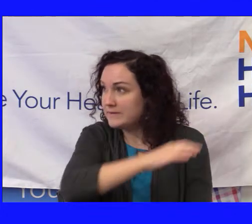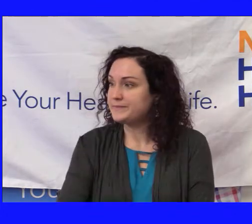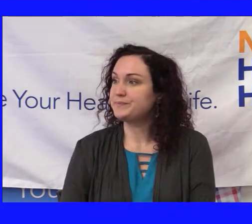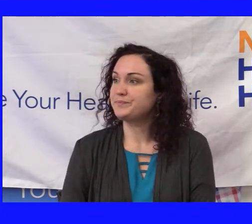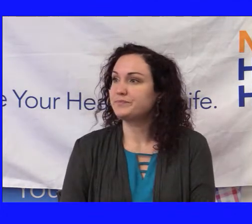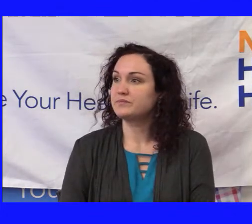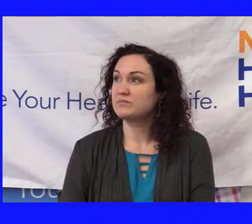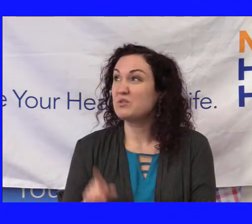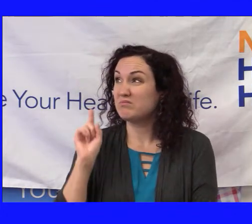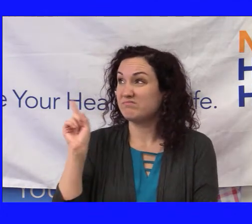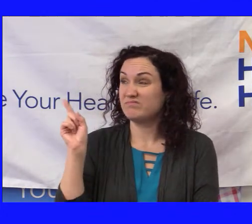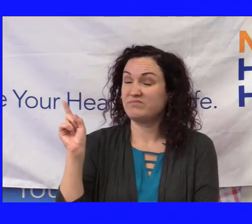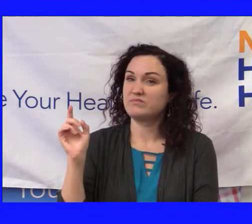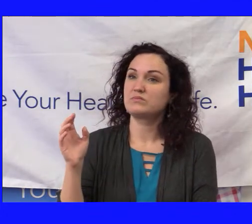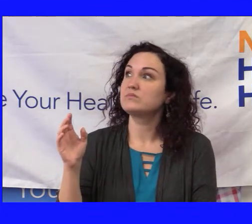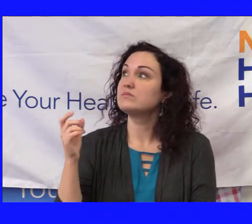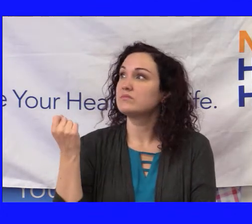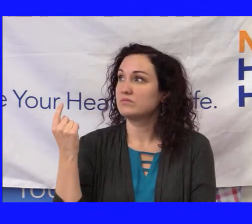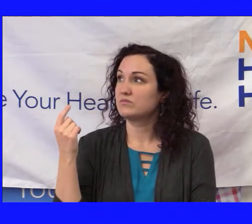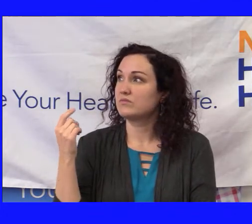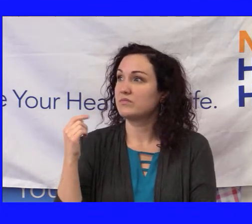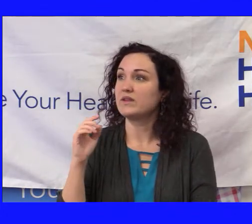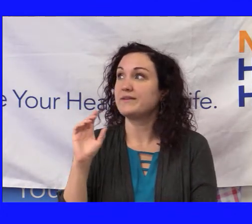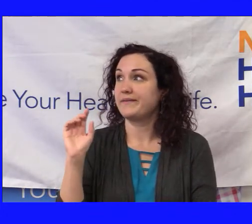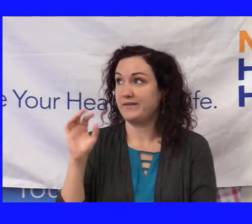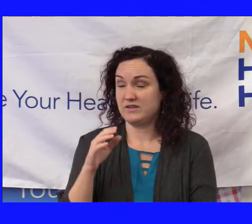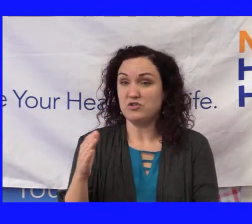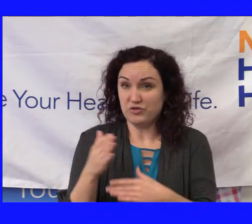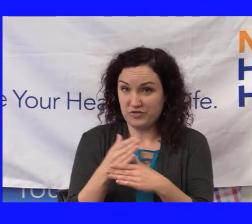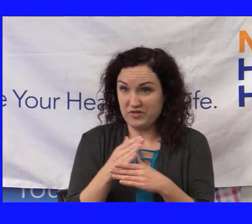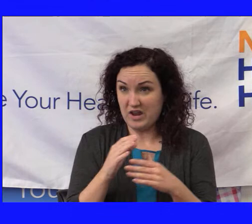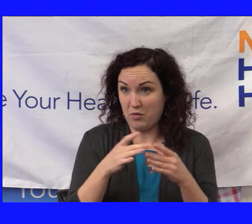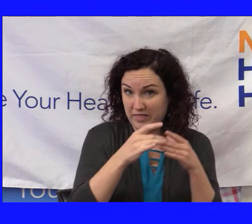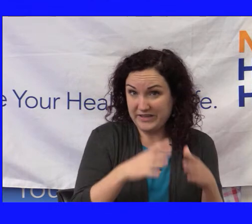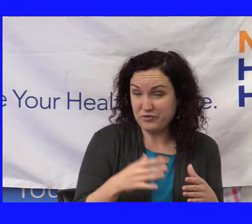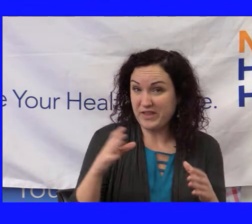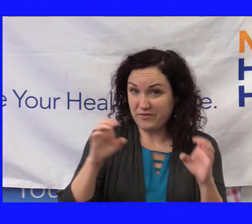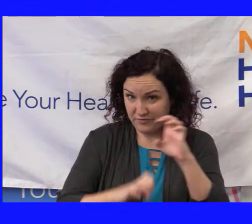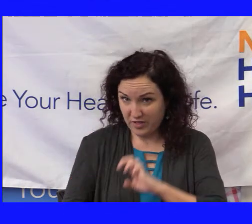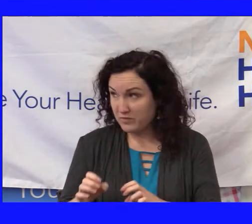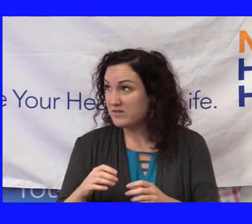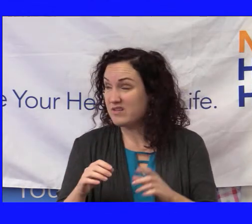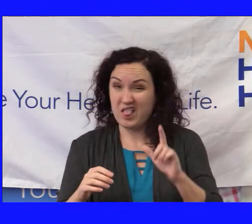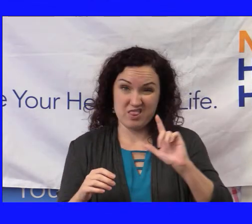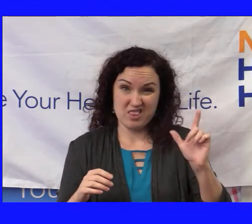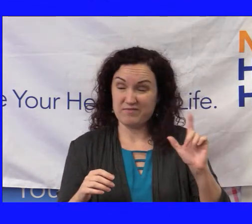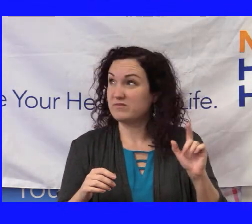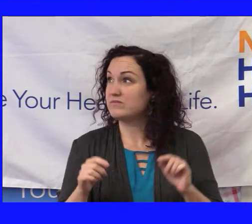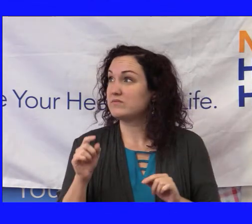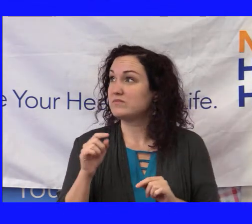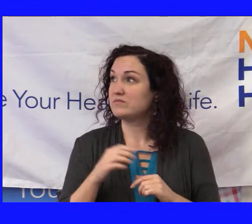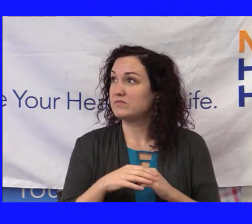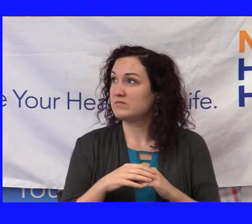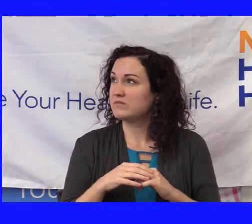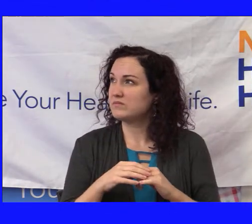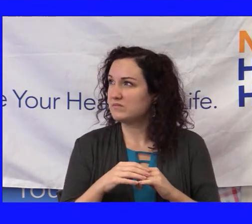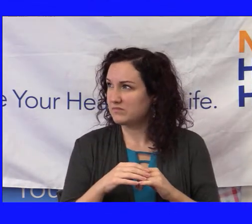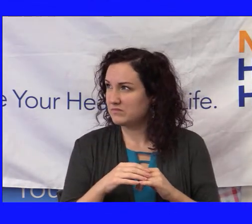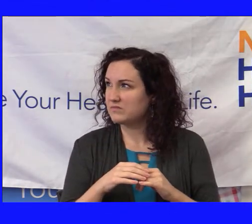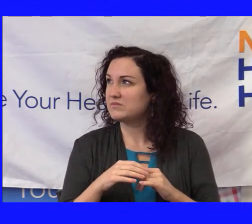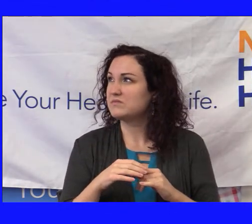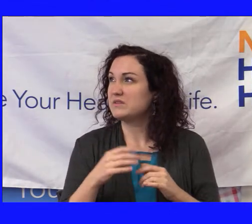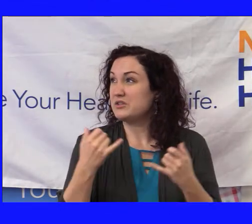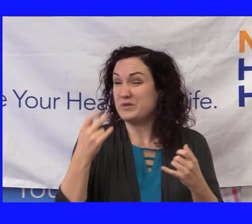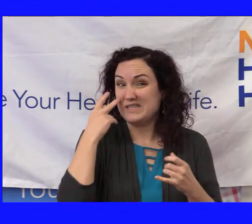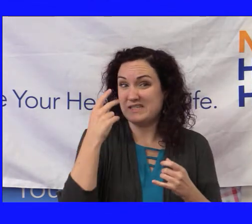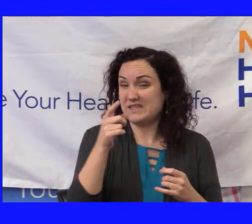Okay, quickly with this slide. It does share our leaders and our evaluations. On the left is the market share of the current vendors